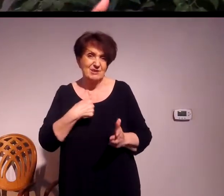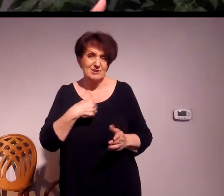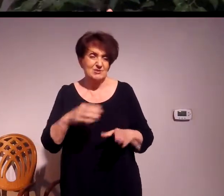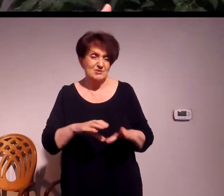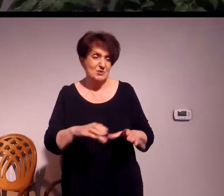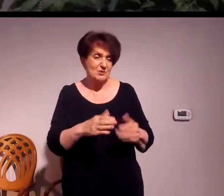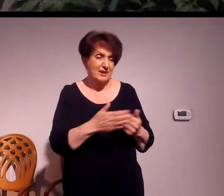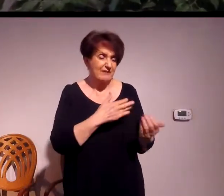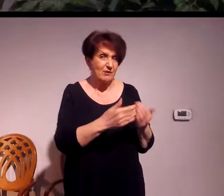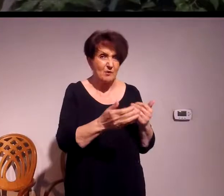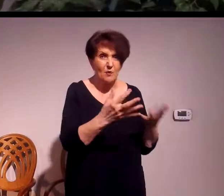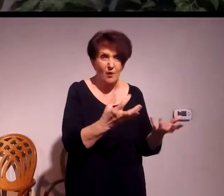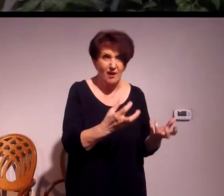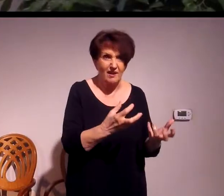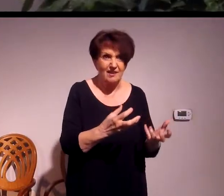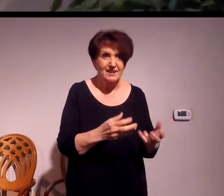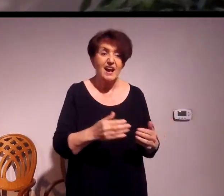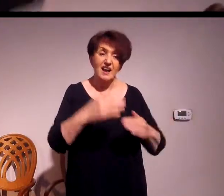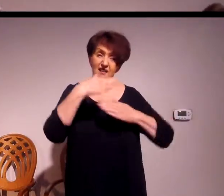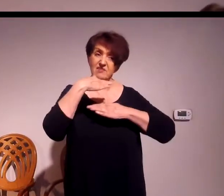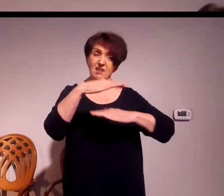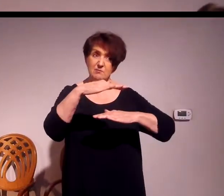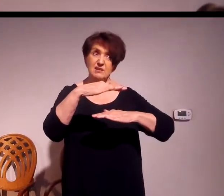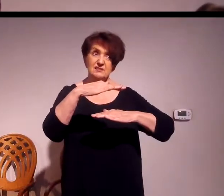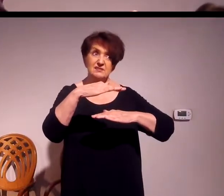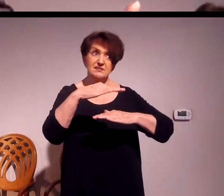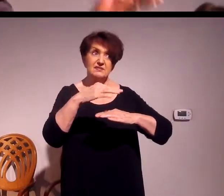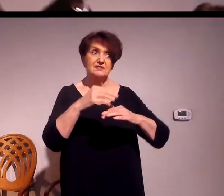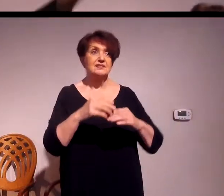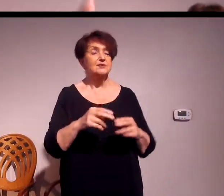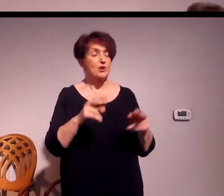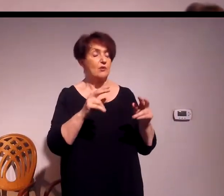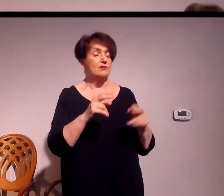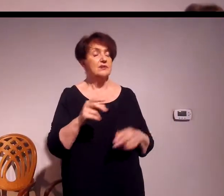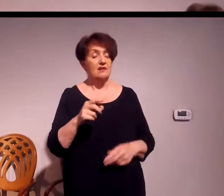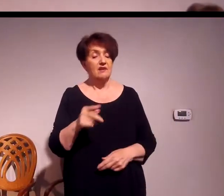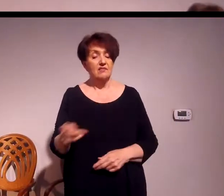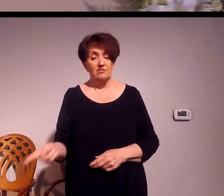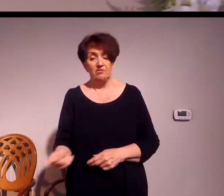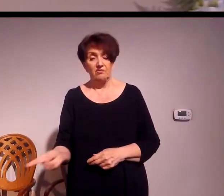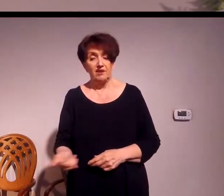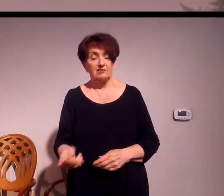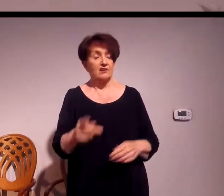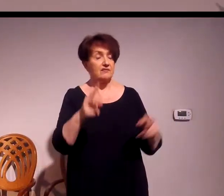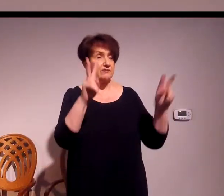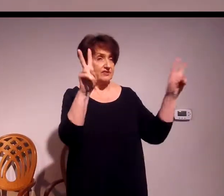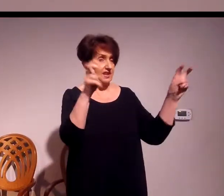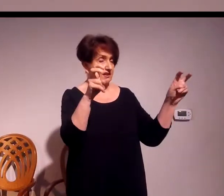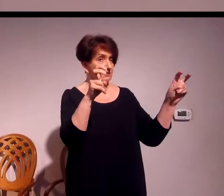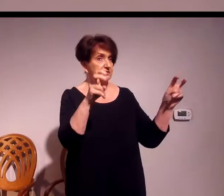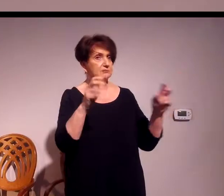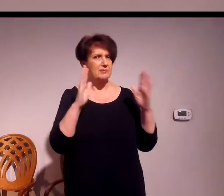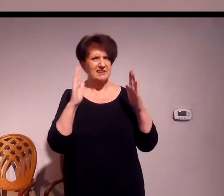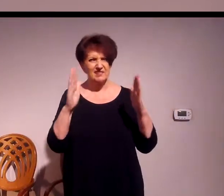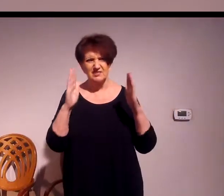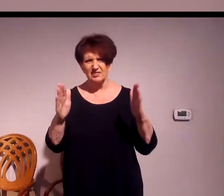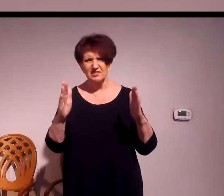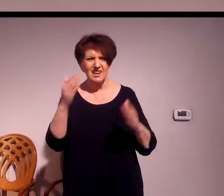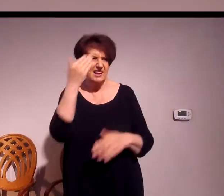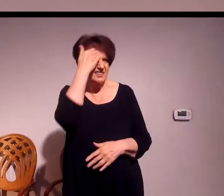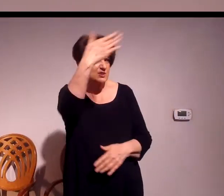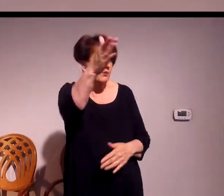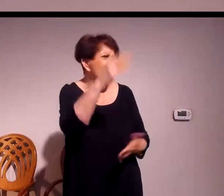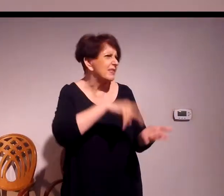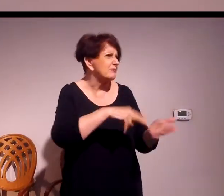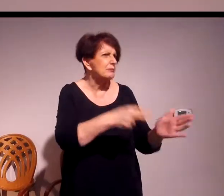certain parameters to stay within, okay? So they came up with the title about pay attention, okay? And I didn't know what they really meant.